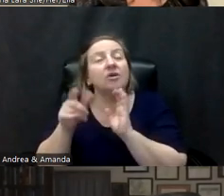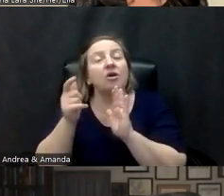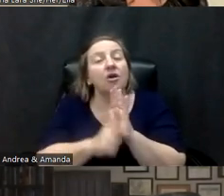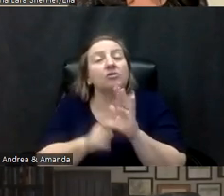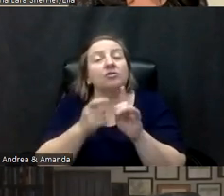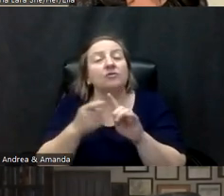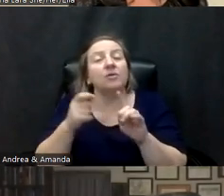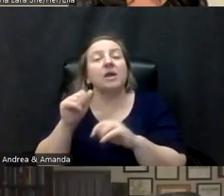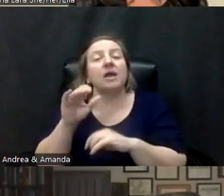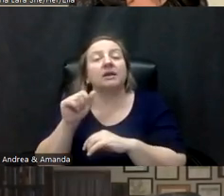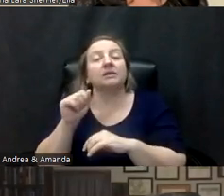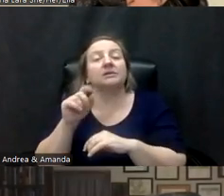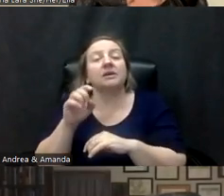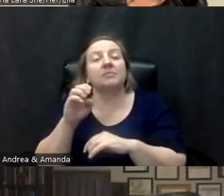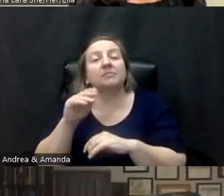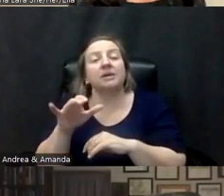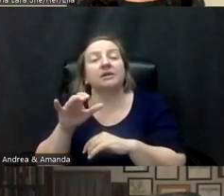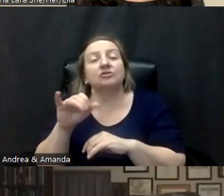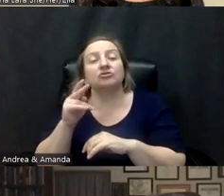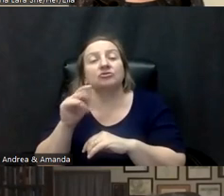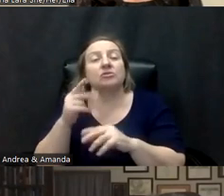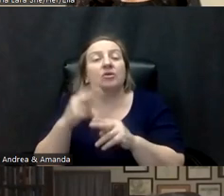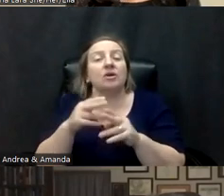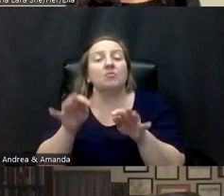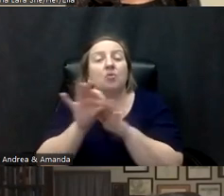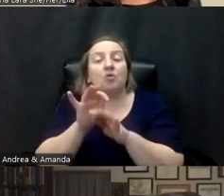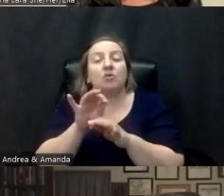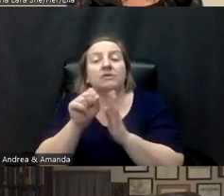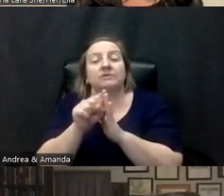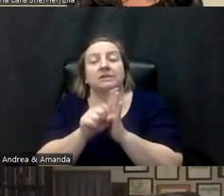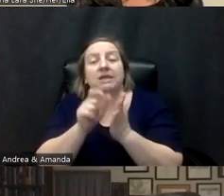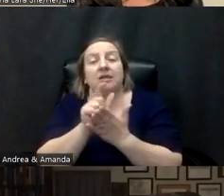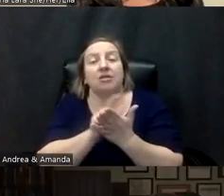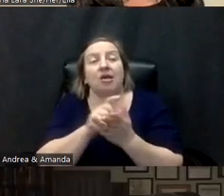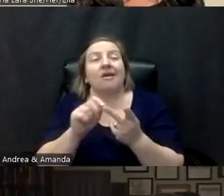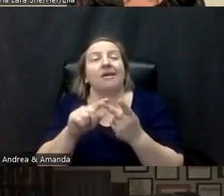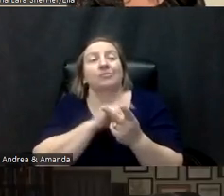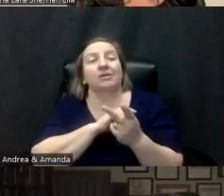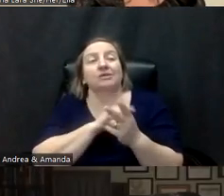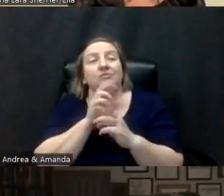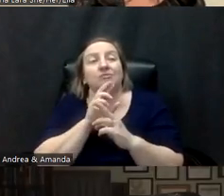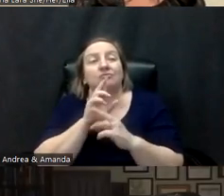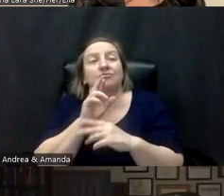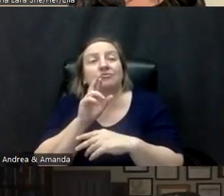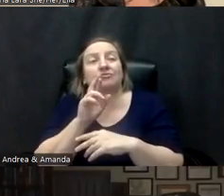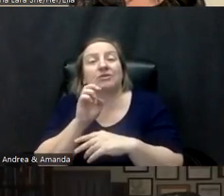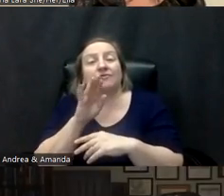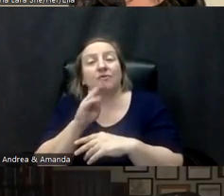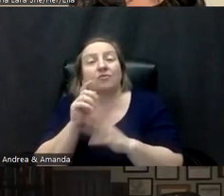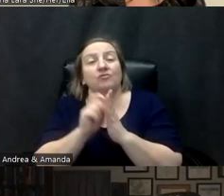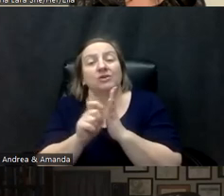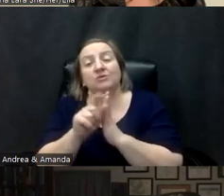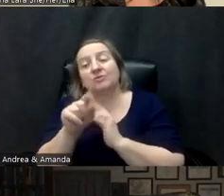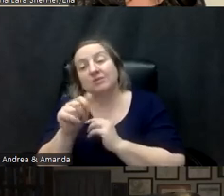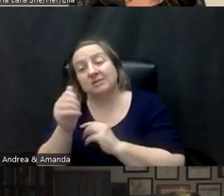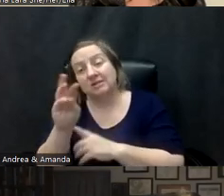from an academic journal called Importance of State Law and Police Reform. when it was written in 2016, so I'm not sure if